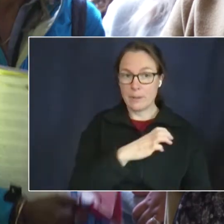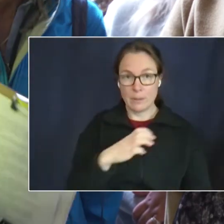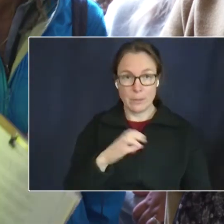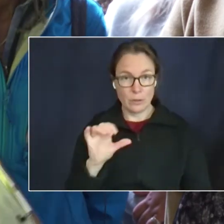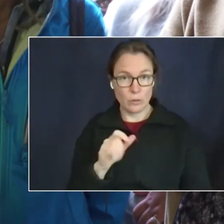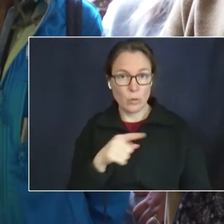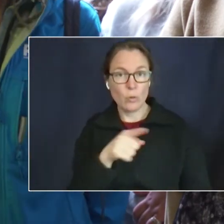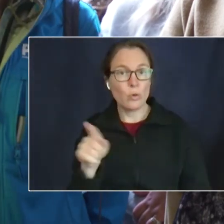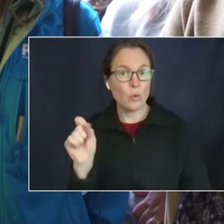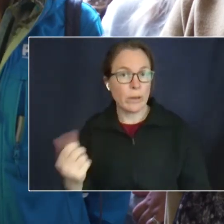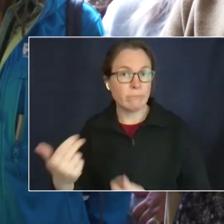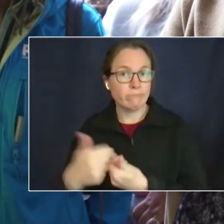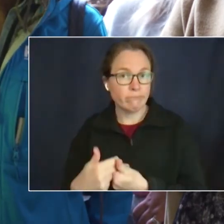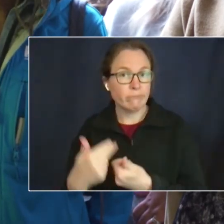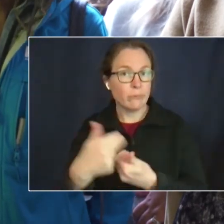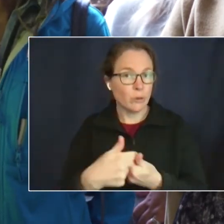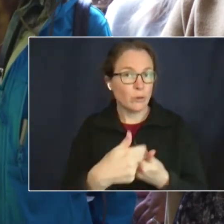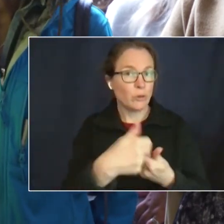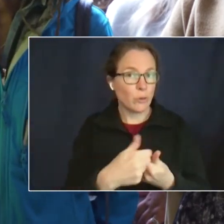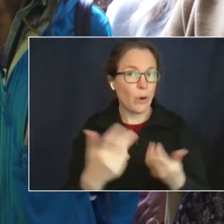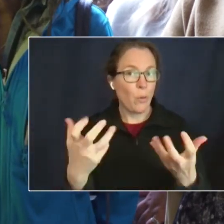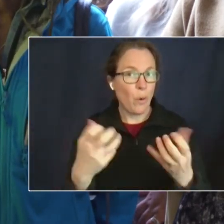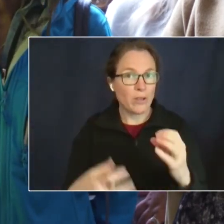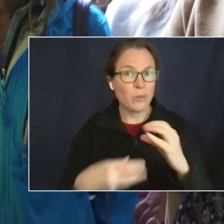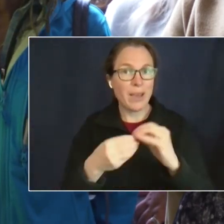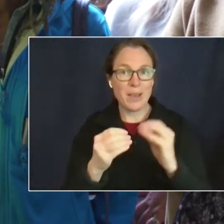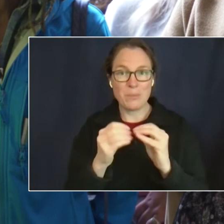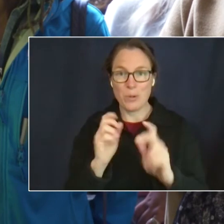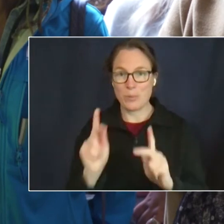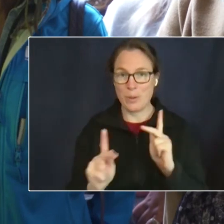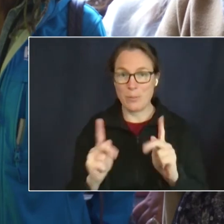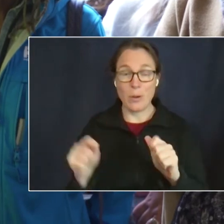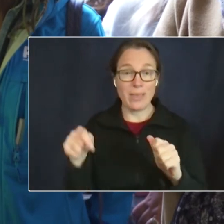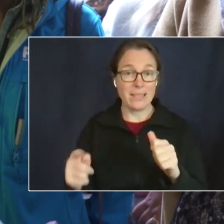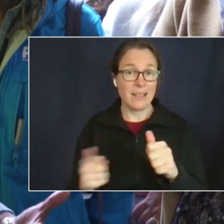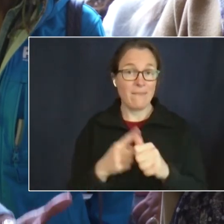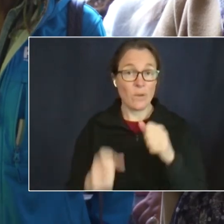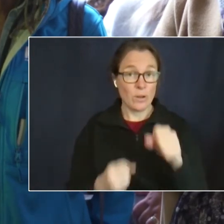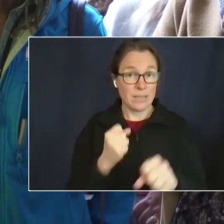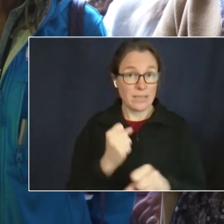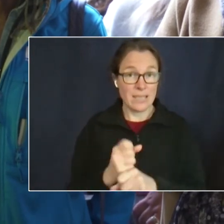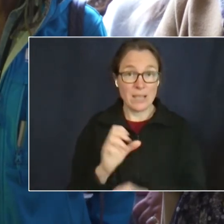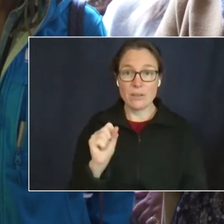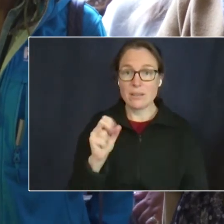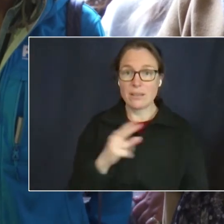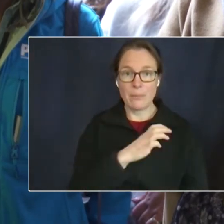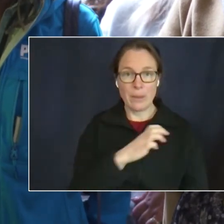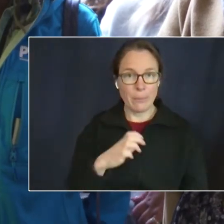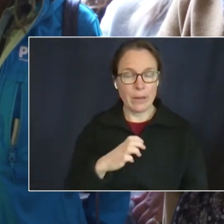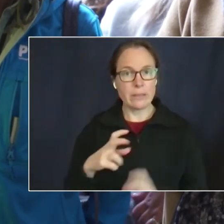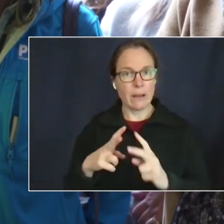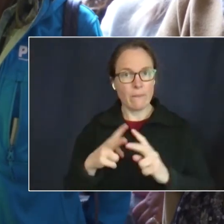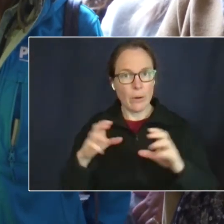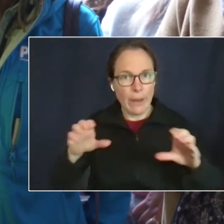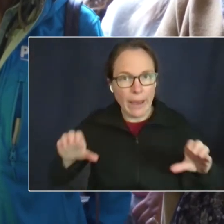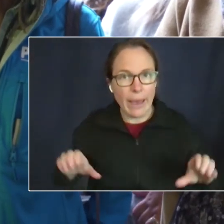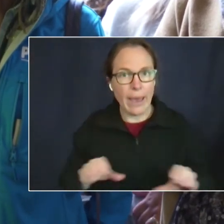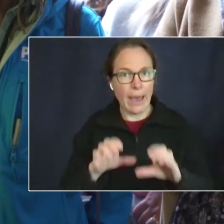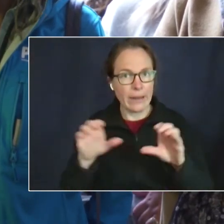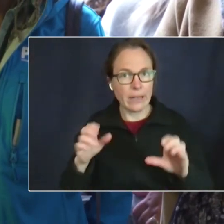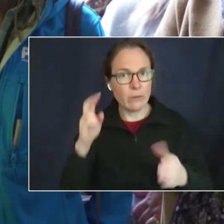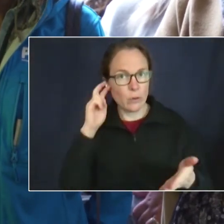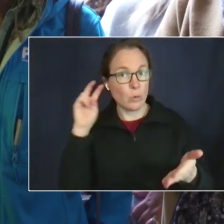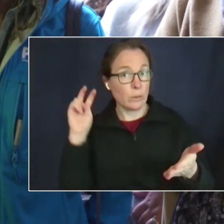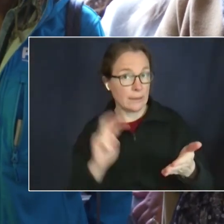always looking to extend into the community. This is the first year that the subcommittees were really active, and you can tell in the report.